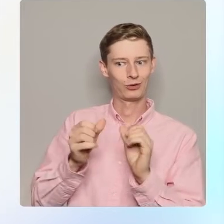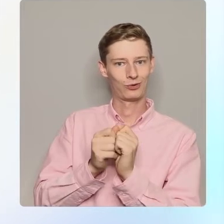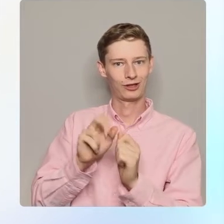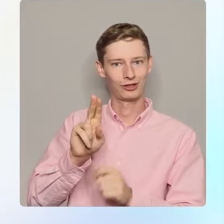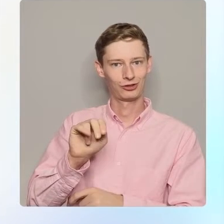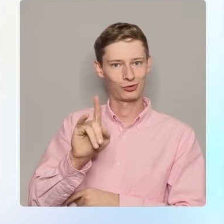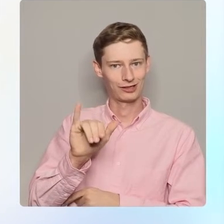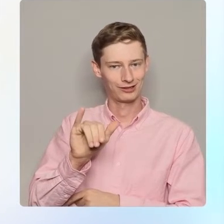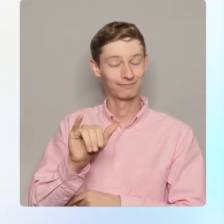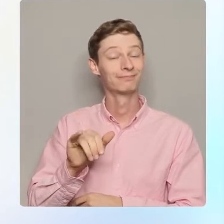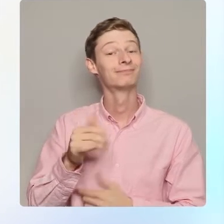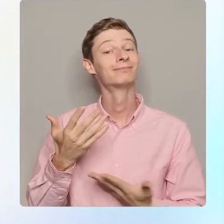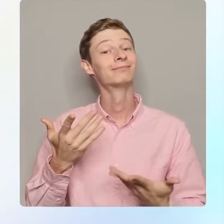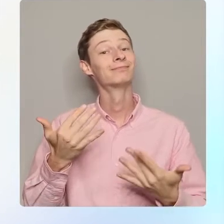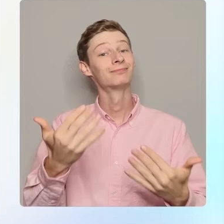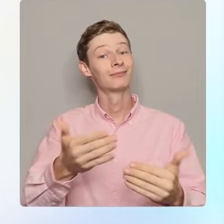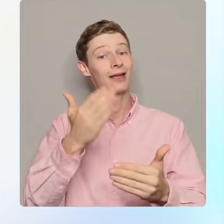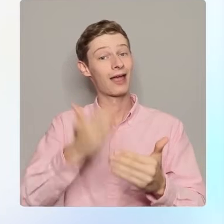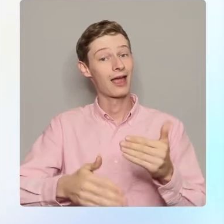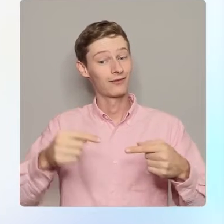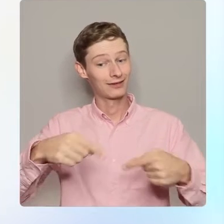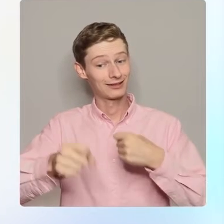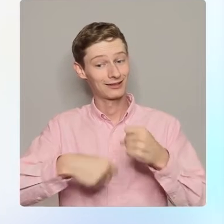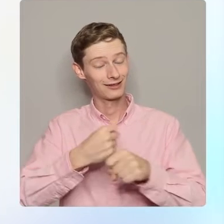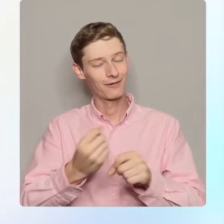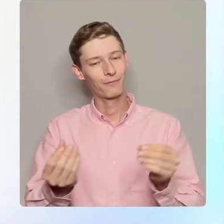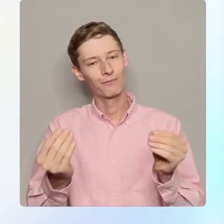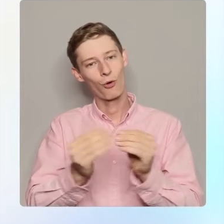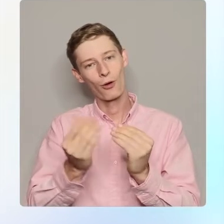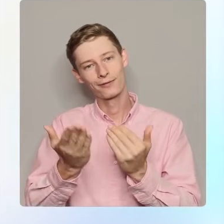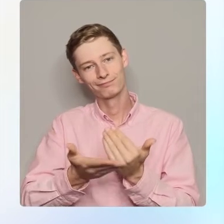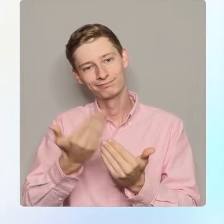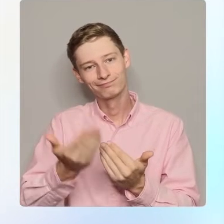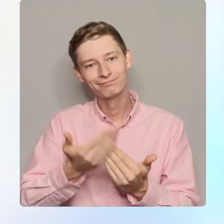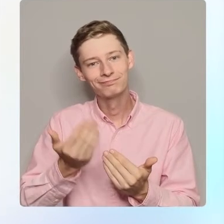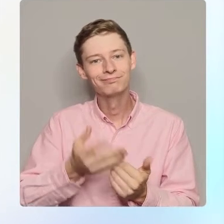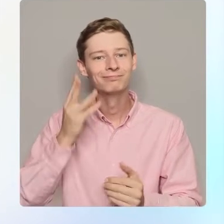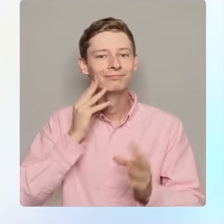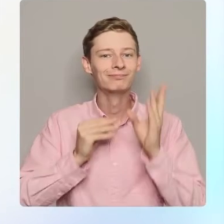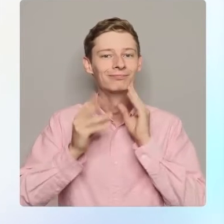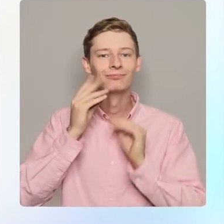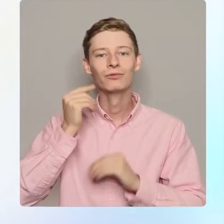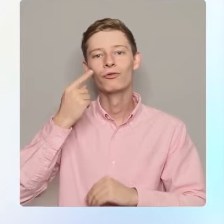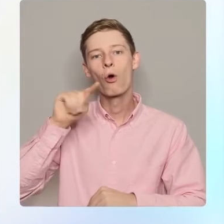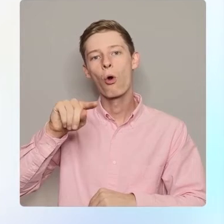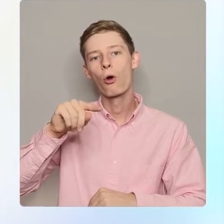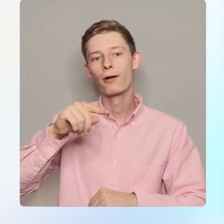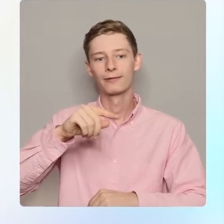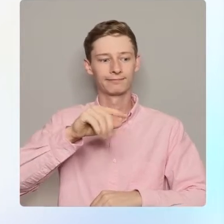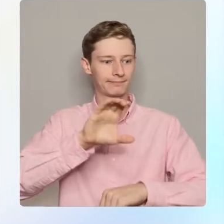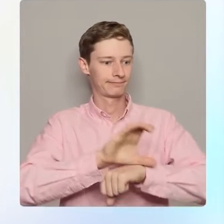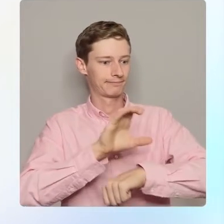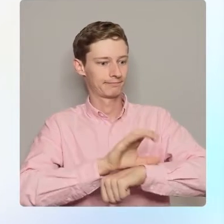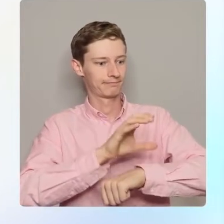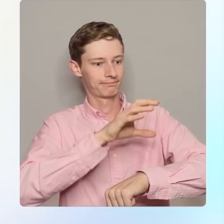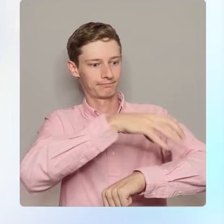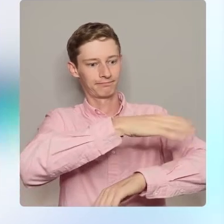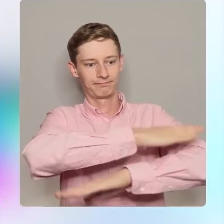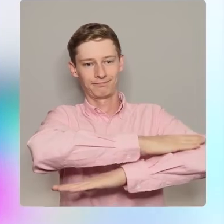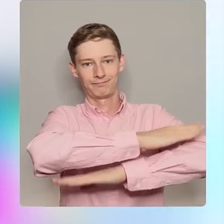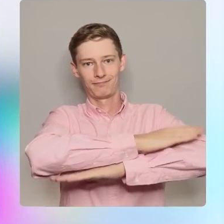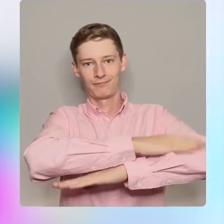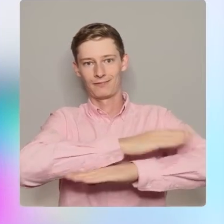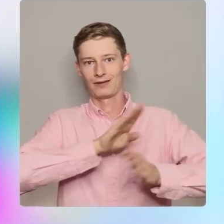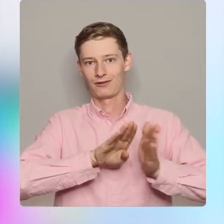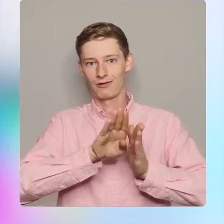We're also making more improvements in the play, pause, play cycle. And you won't need to enable Link before loading Unity.